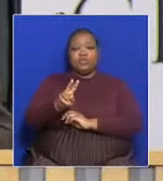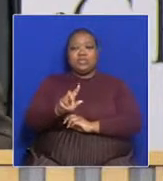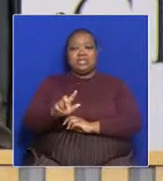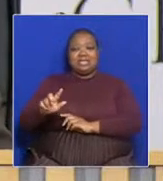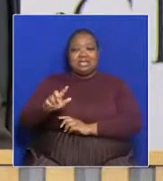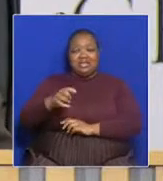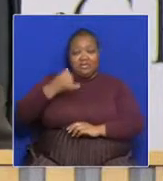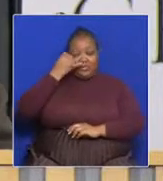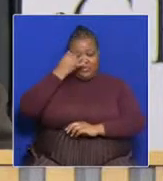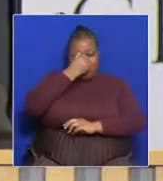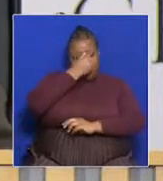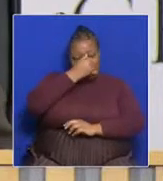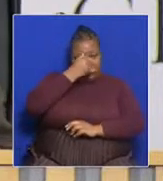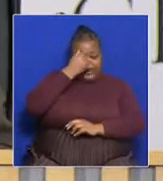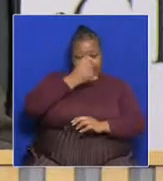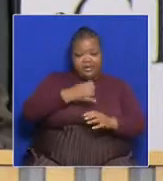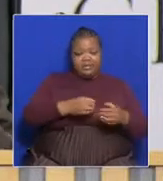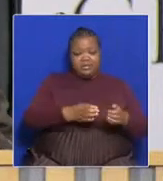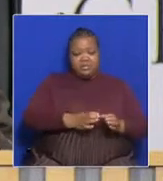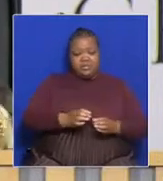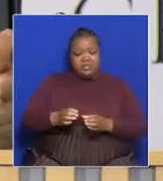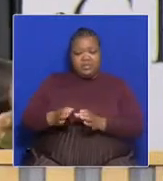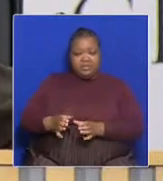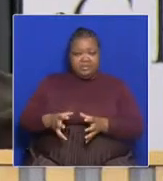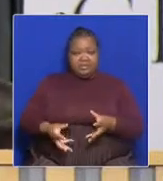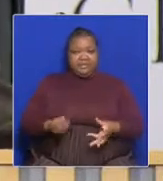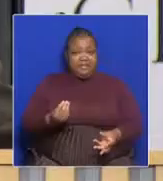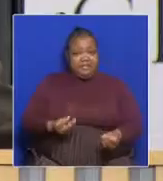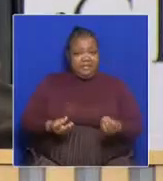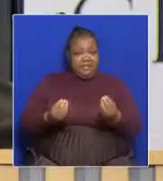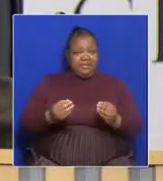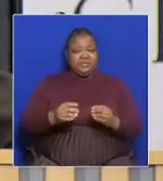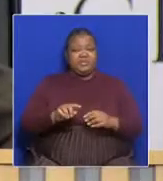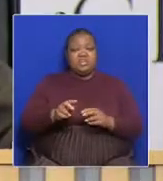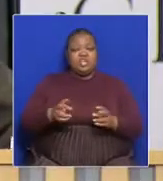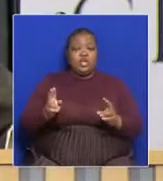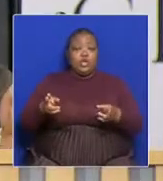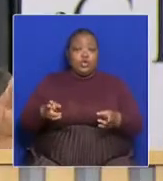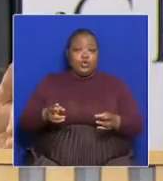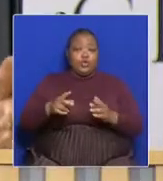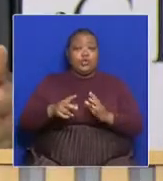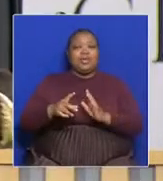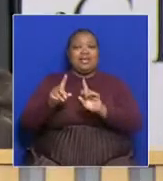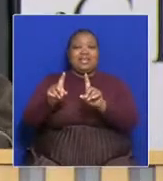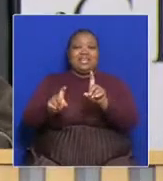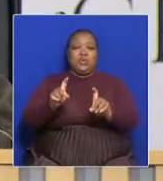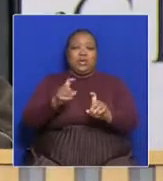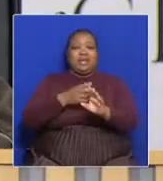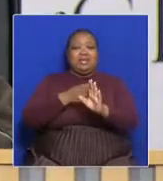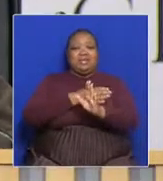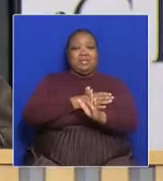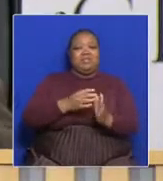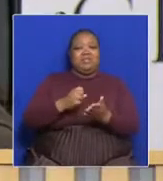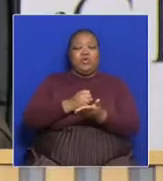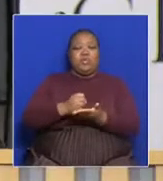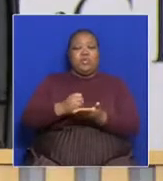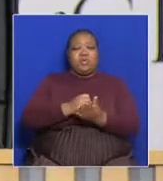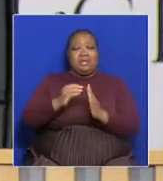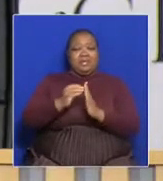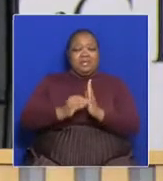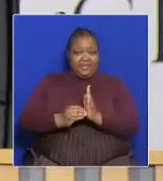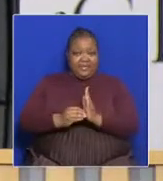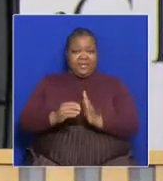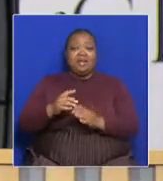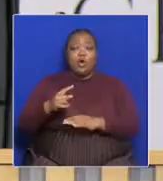During the normal scheme of things, if this was an inquiry that was pre-registered, meaning it was not registered on the day, then it